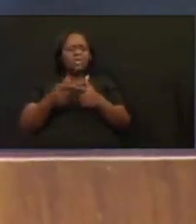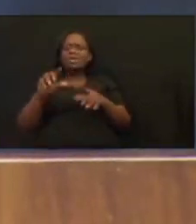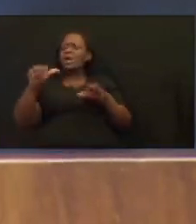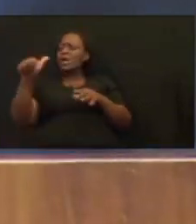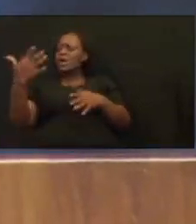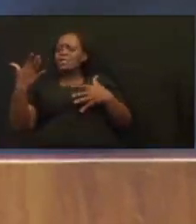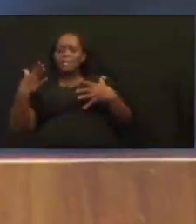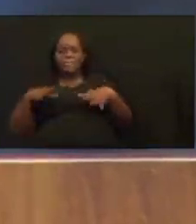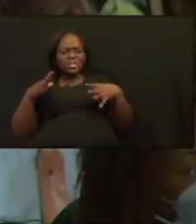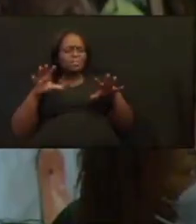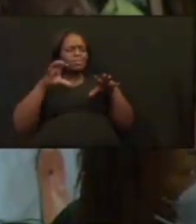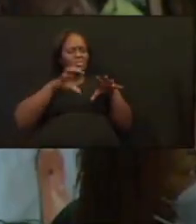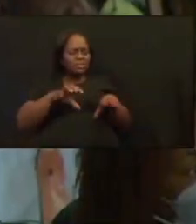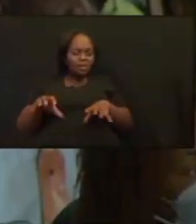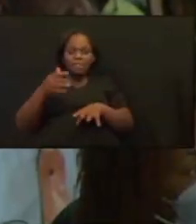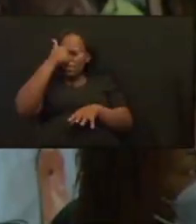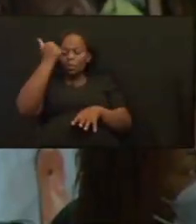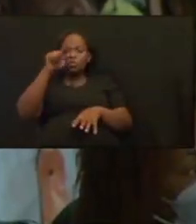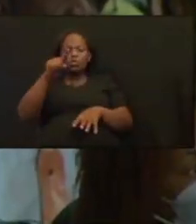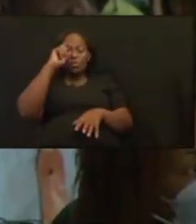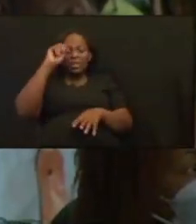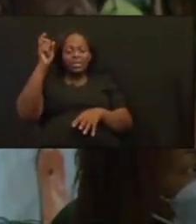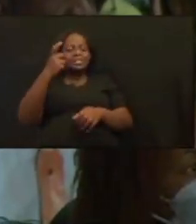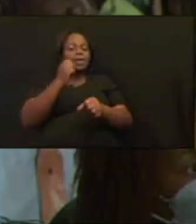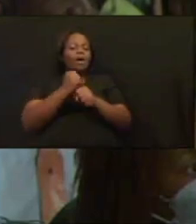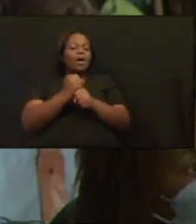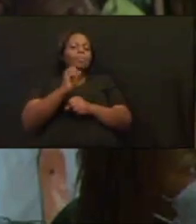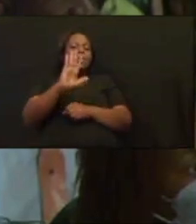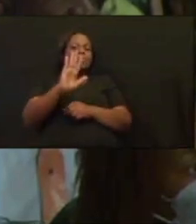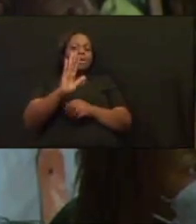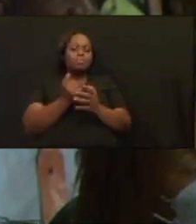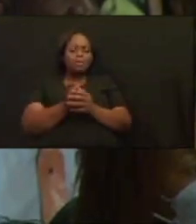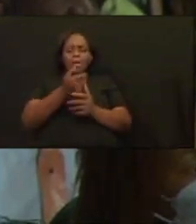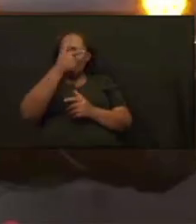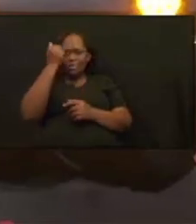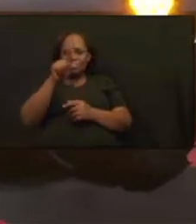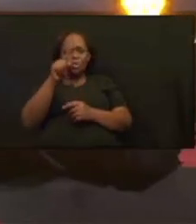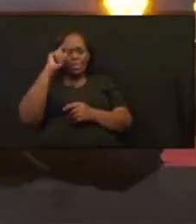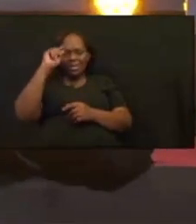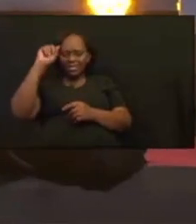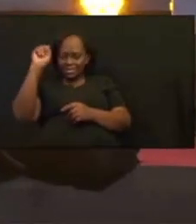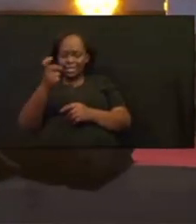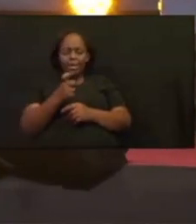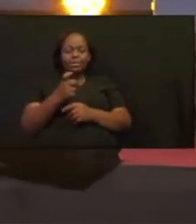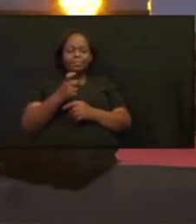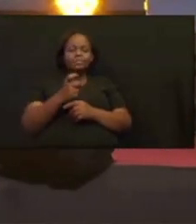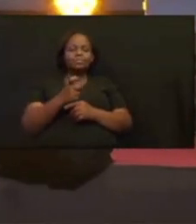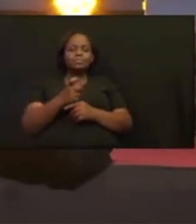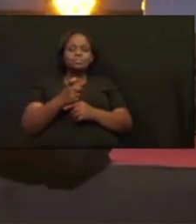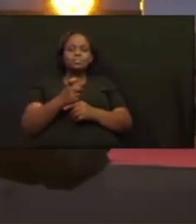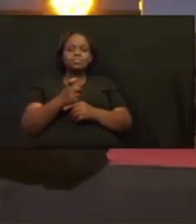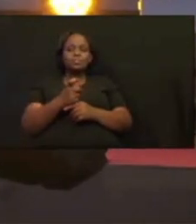him alive and keep him strong. Because you refused to rise, he was discouraged and he left.